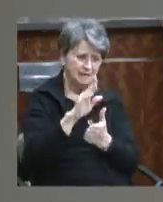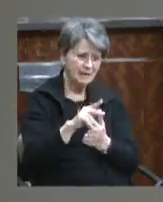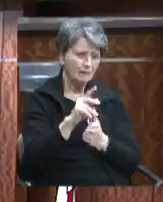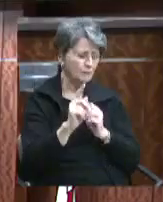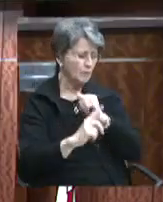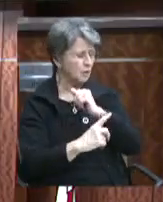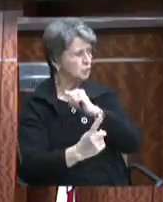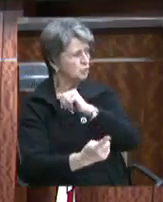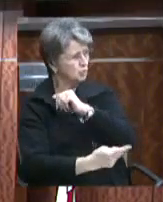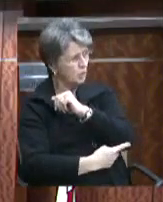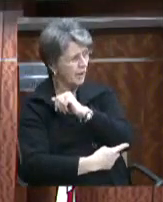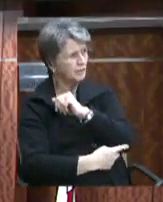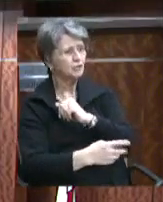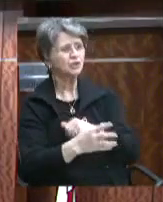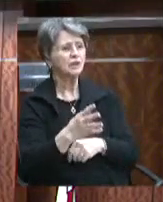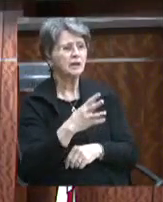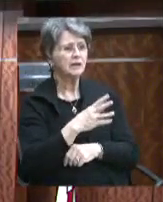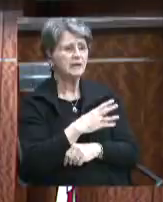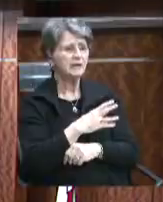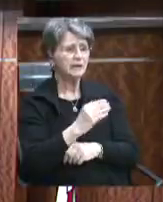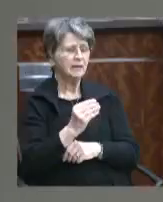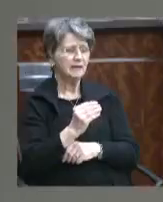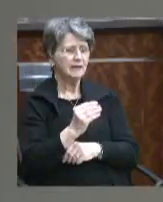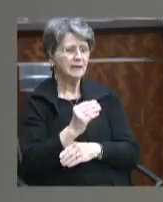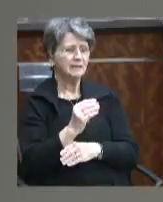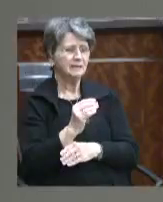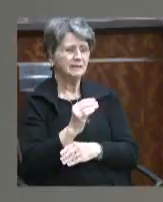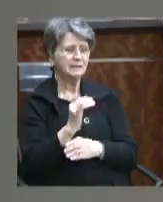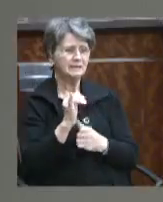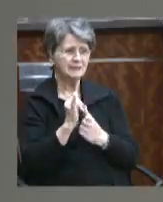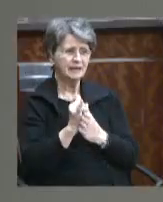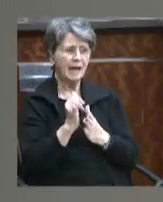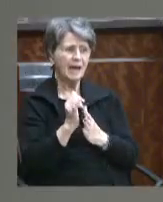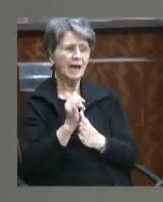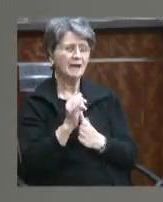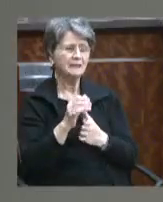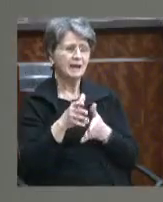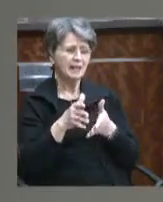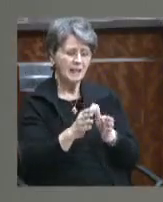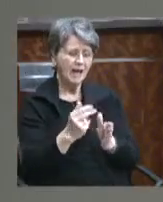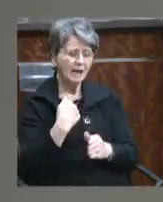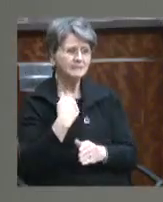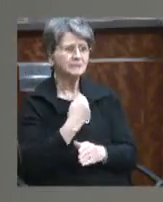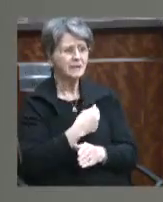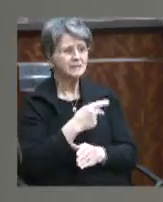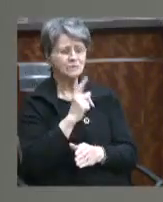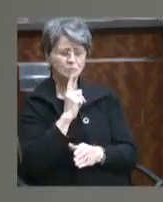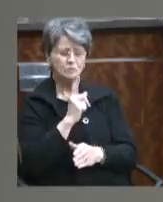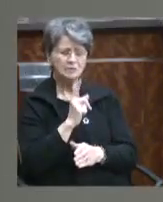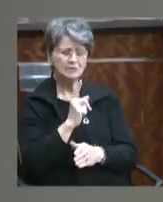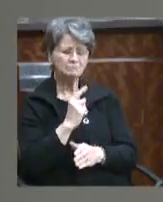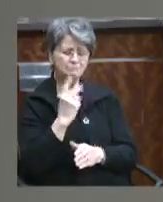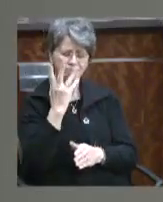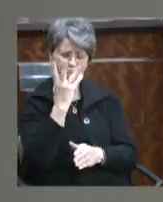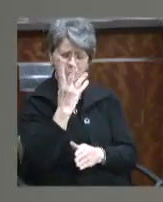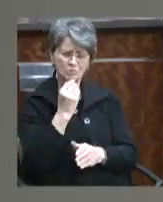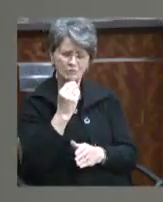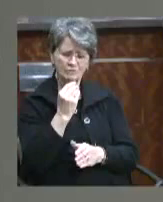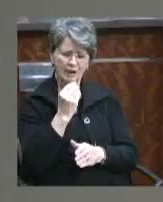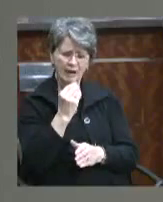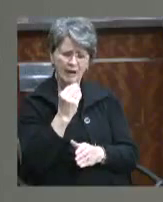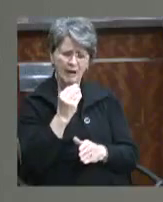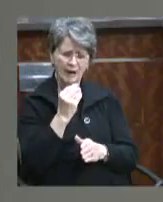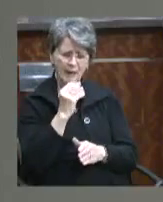by picking up this trash, it allows us to really beautify our areas that are